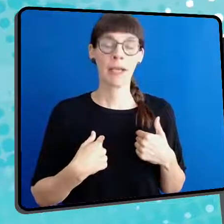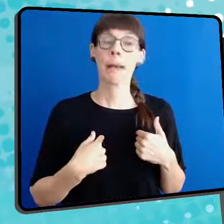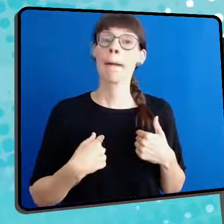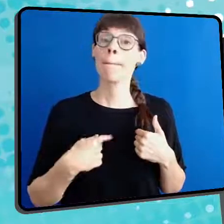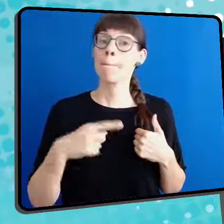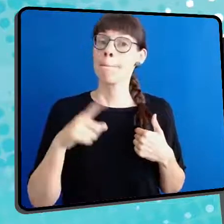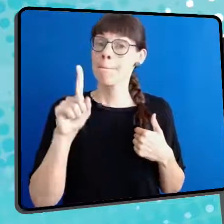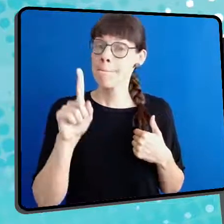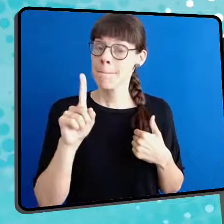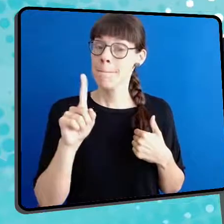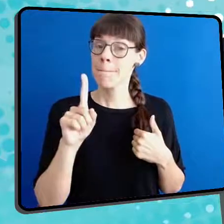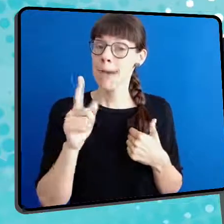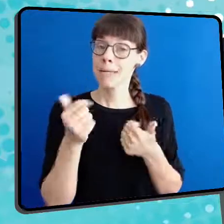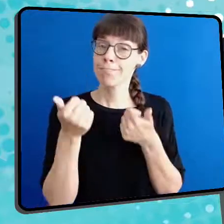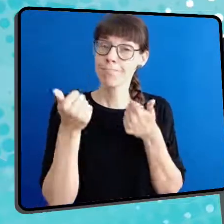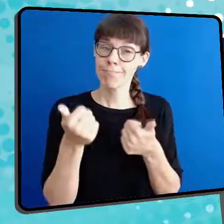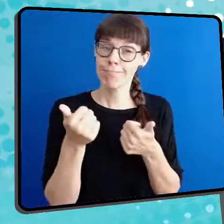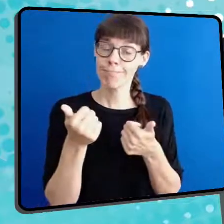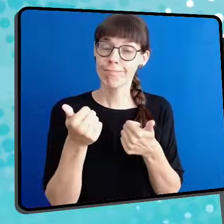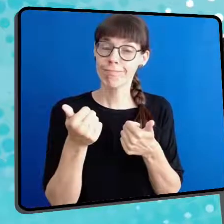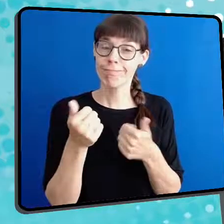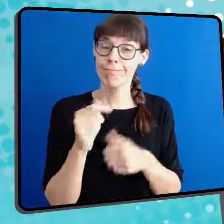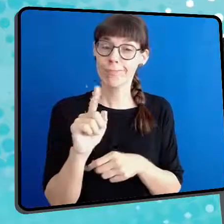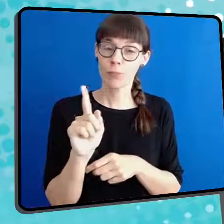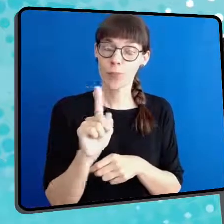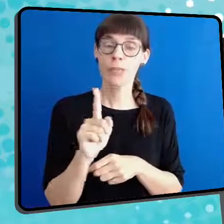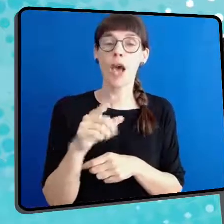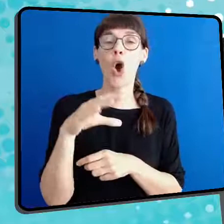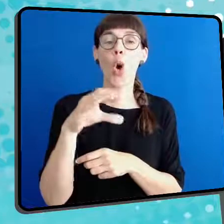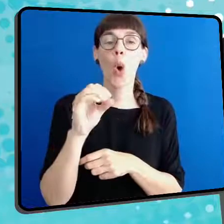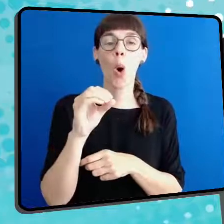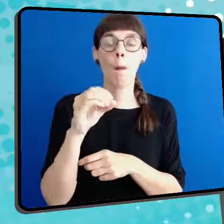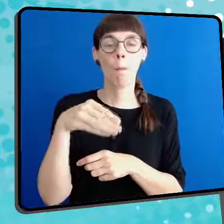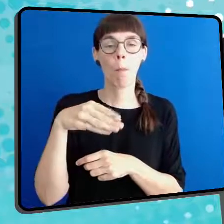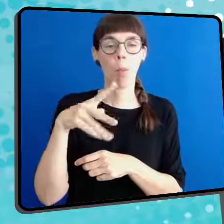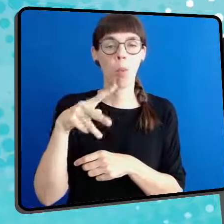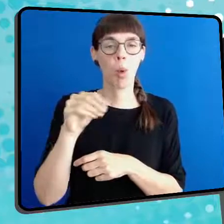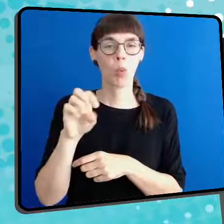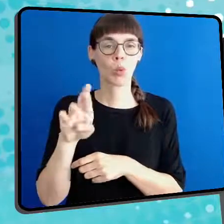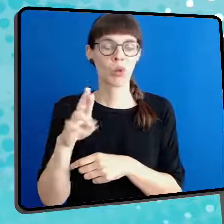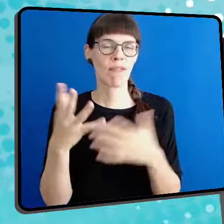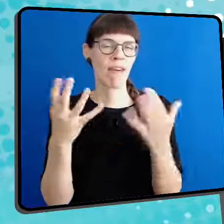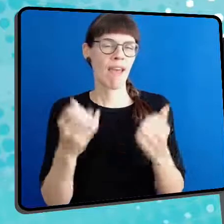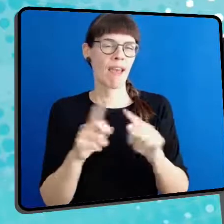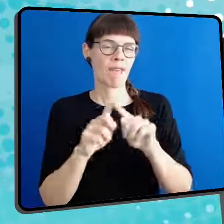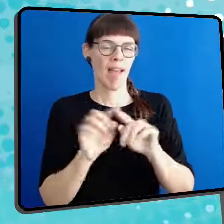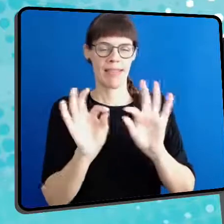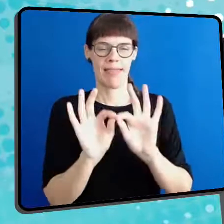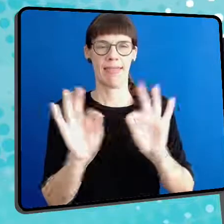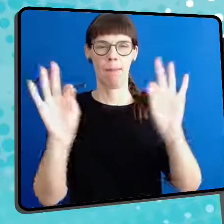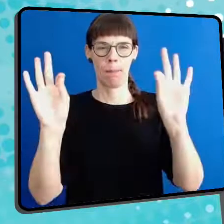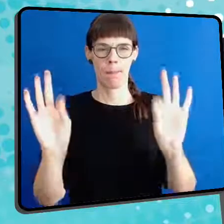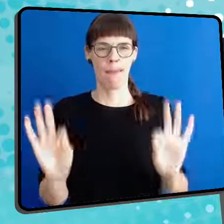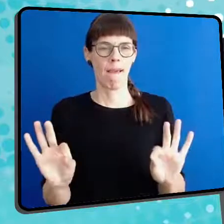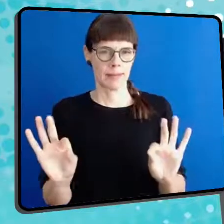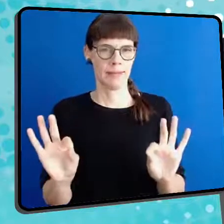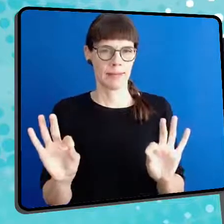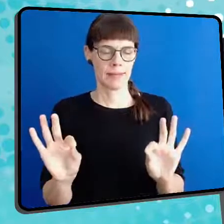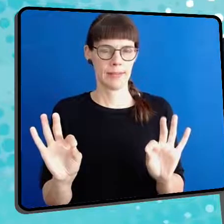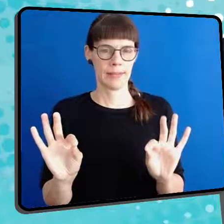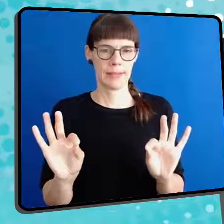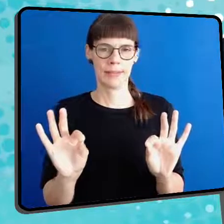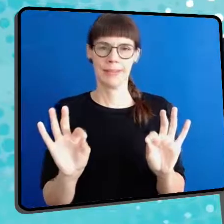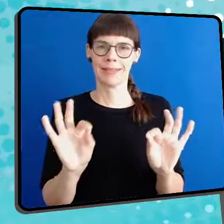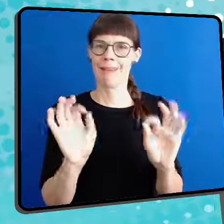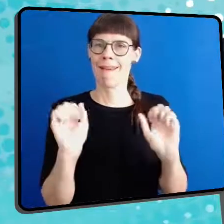recommend is, in Composer, we set out some templates that are of quality